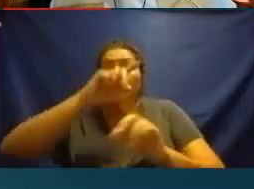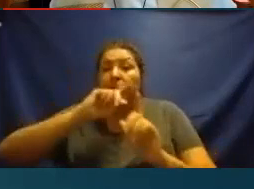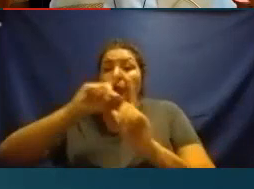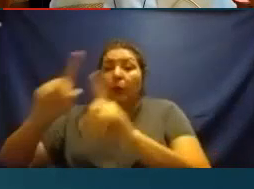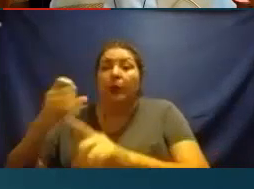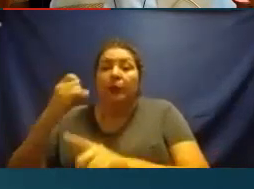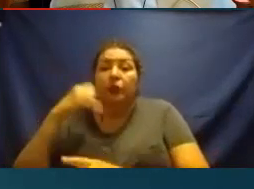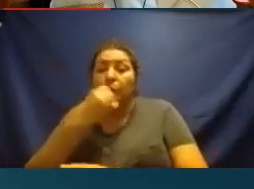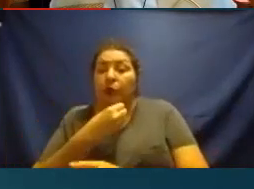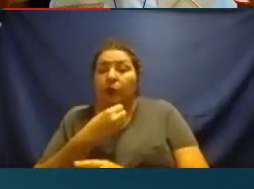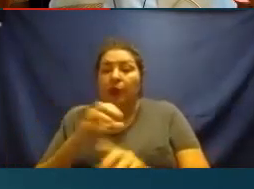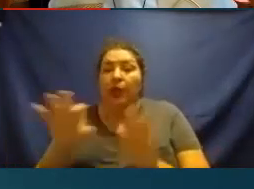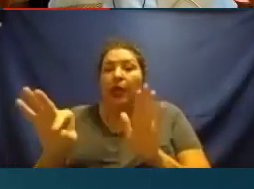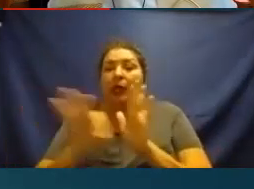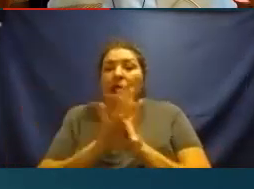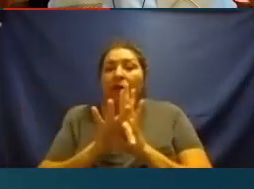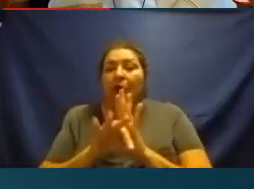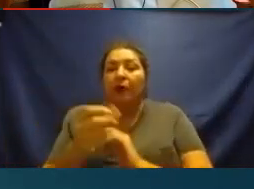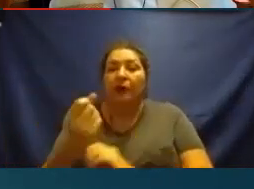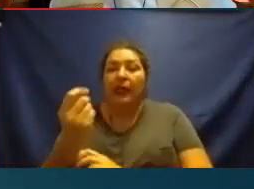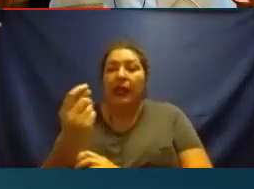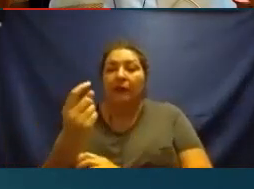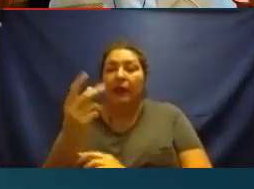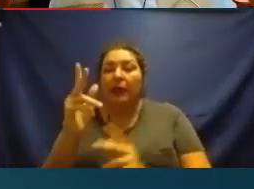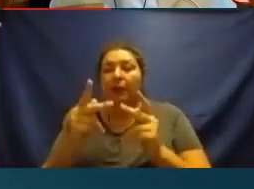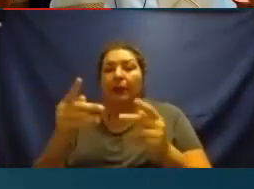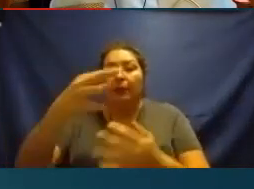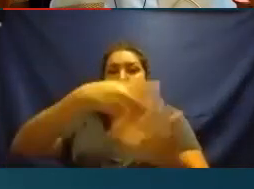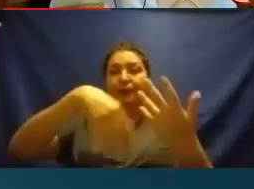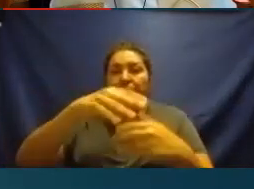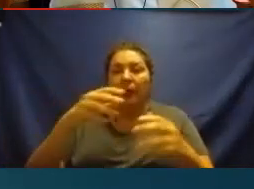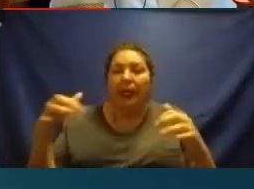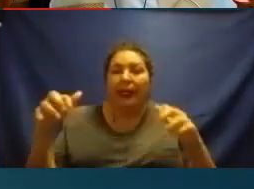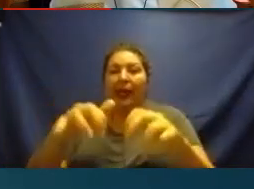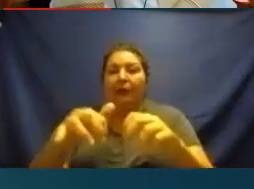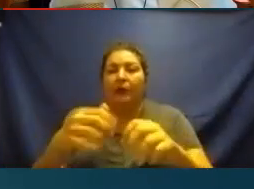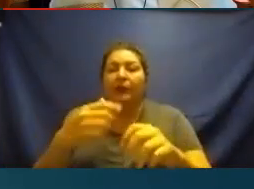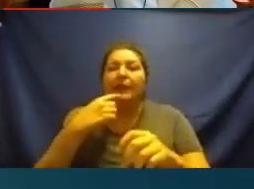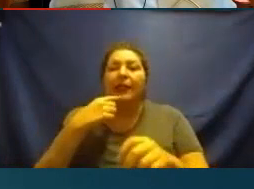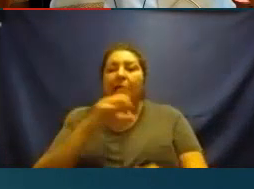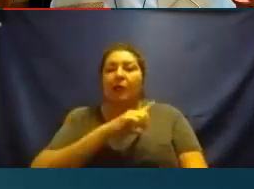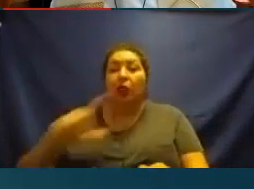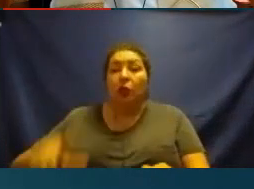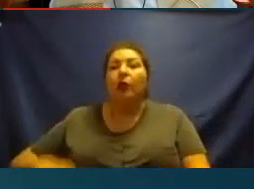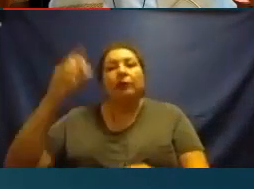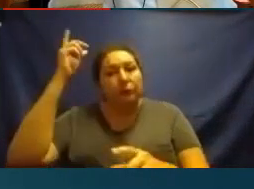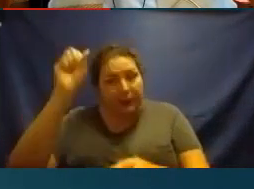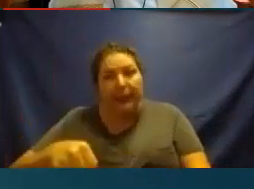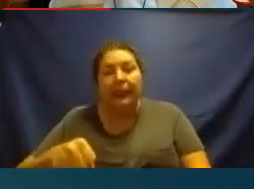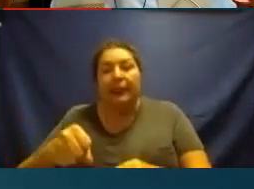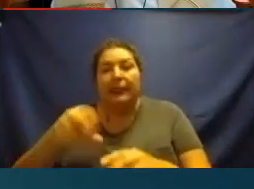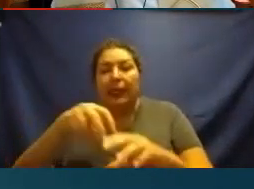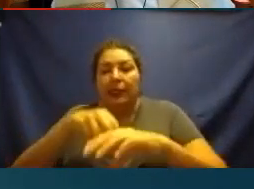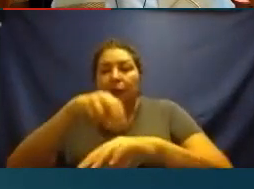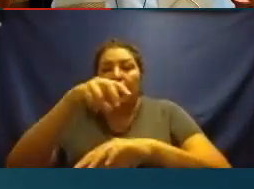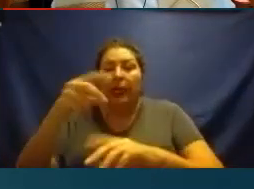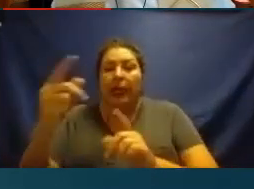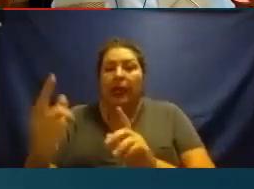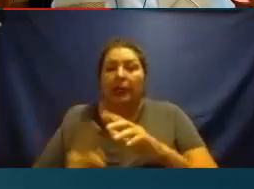the 11 and those who were with them gathered together, saying, The Lord has risen indeed and has appeared to